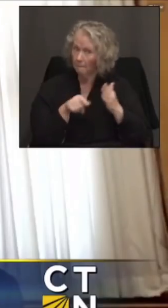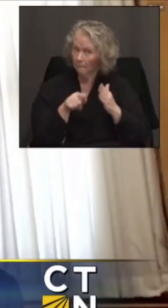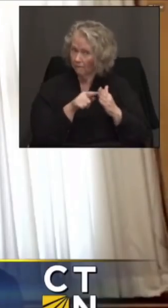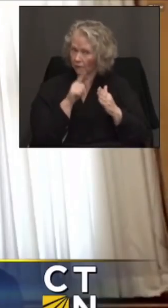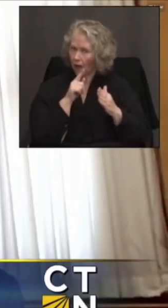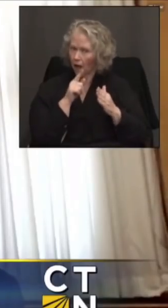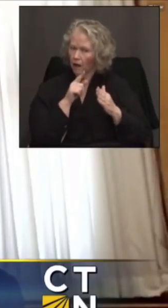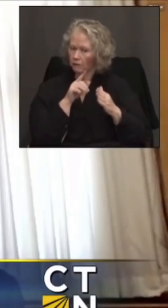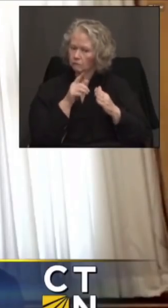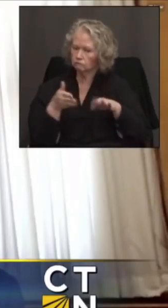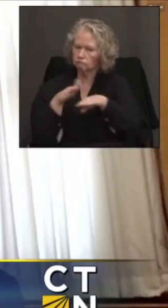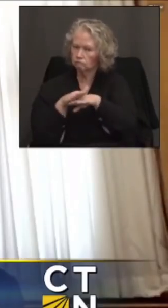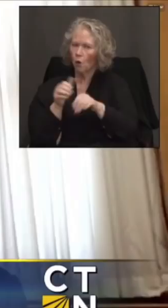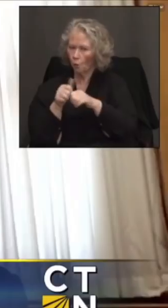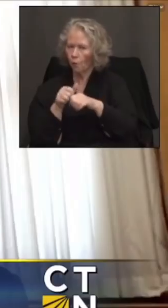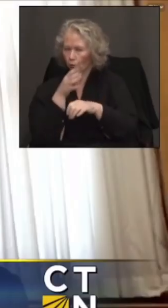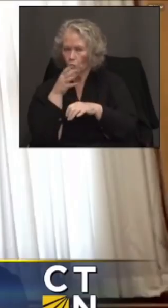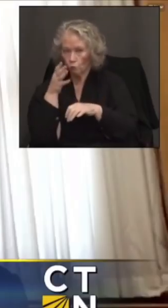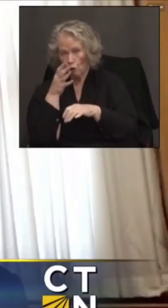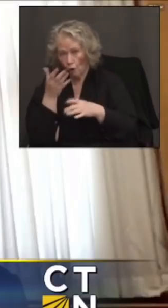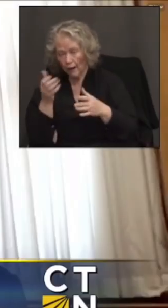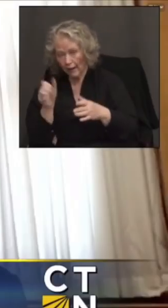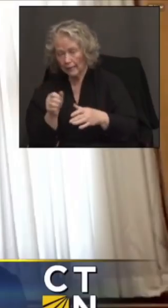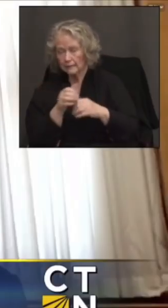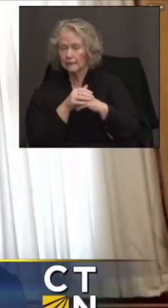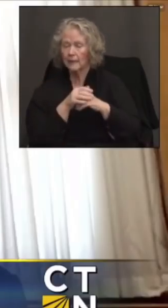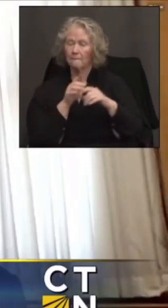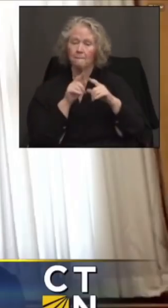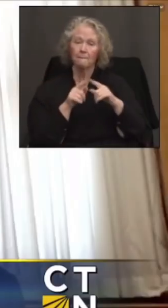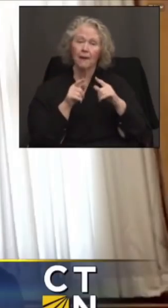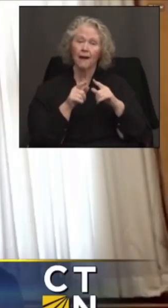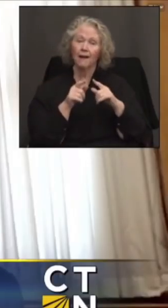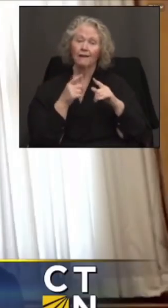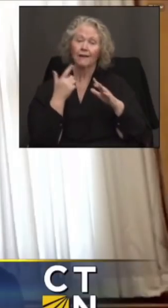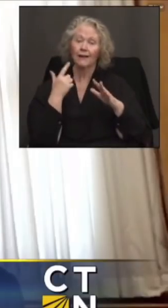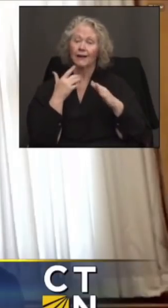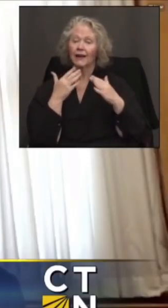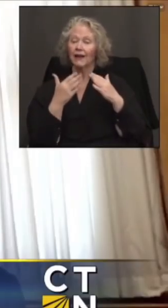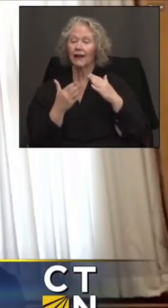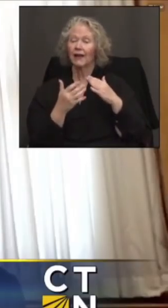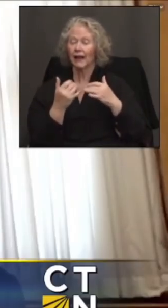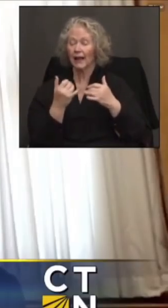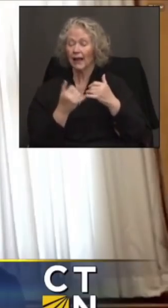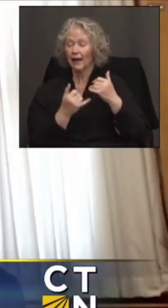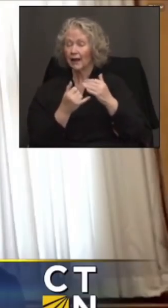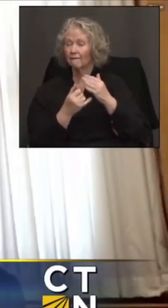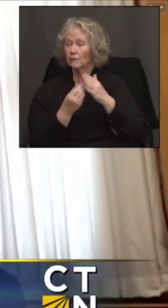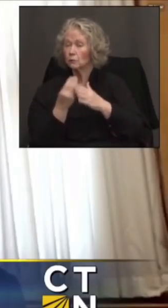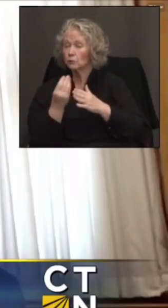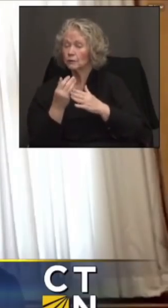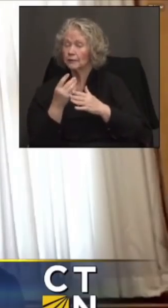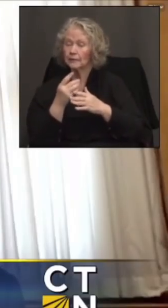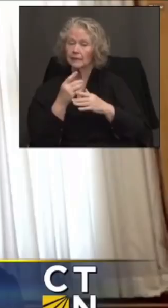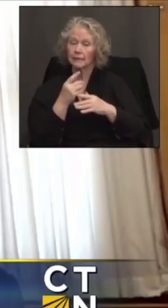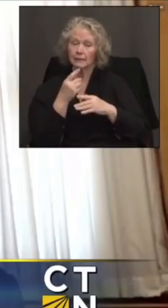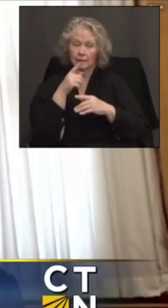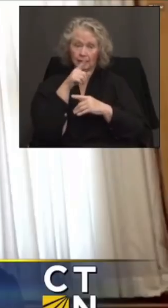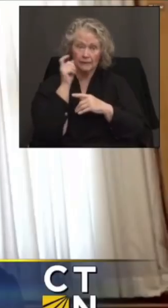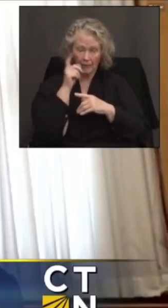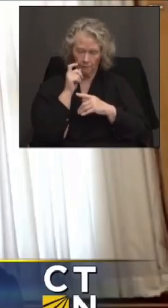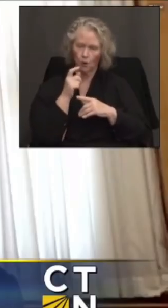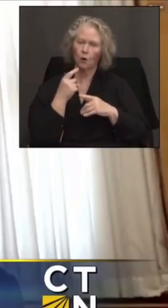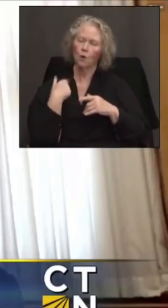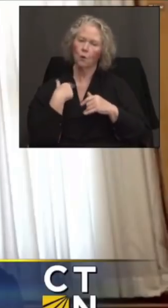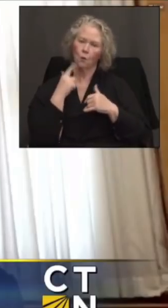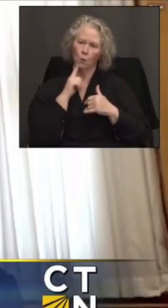there can be overlap there, certainly. And then as we get deeper into the late spring and summer, we're going to, again, as the governor mentioned before,